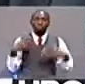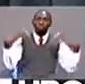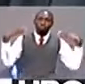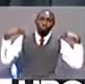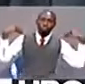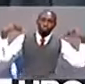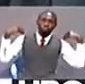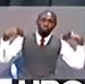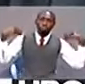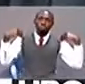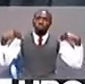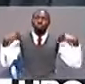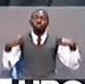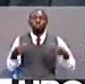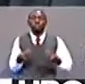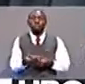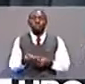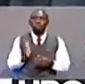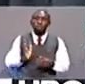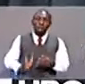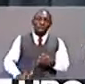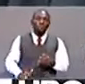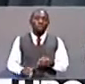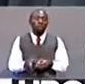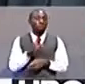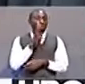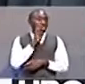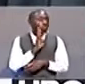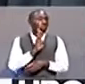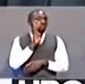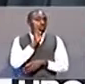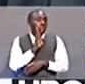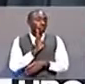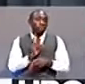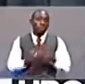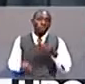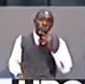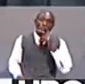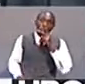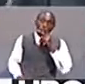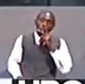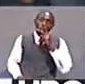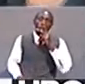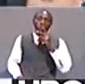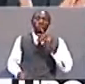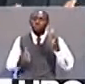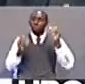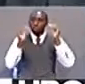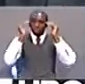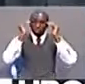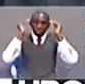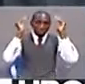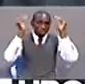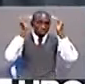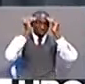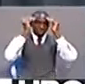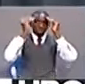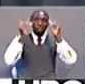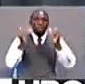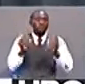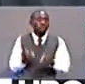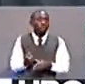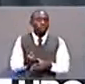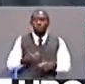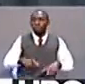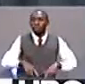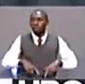keep fit, our habit of taking alcohol and smoking cigarette, and the stress of eventful life